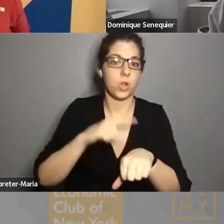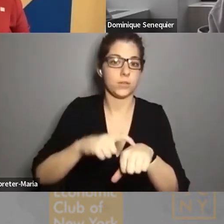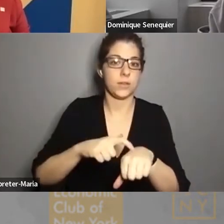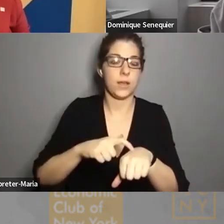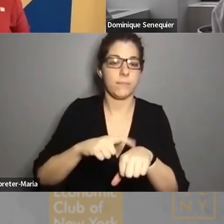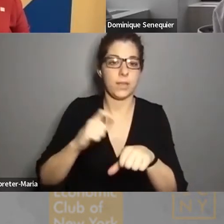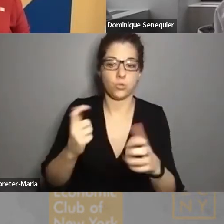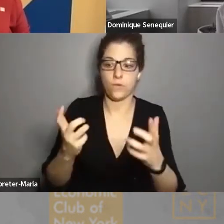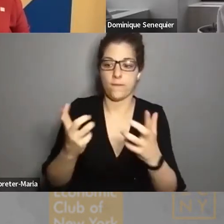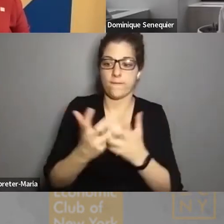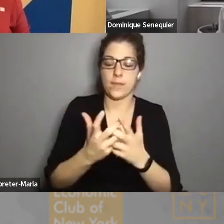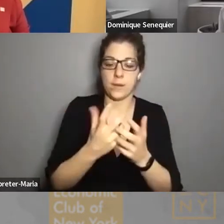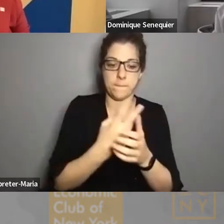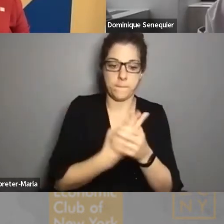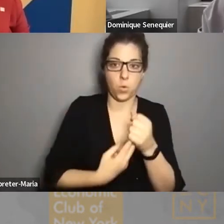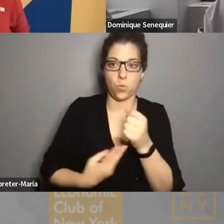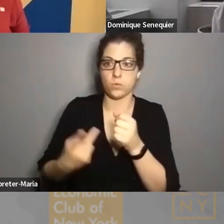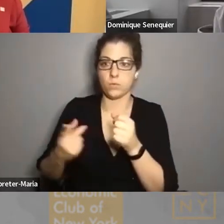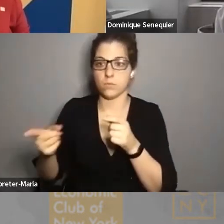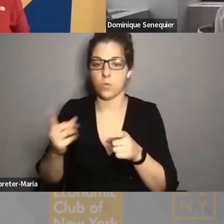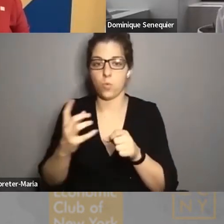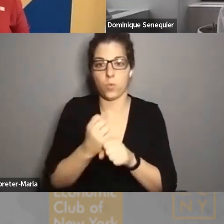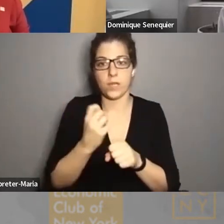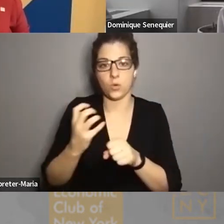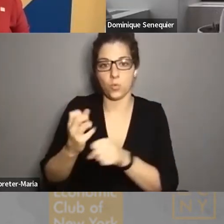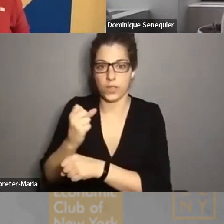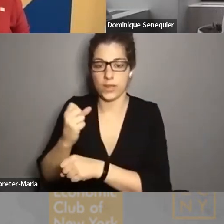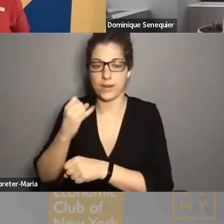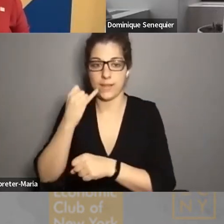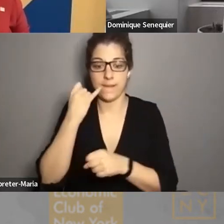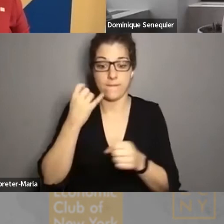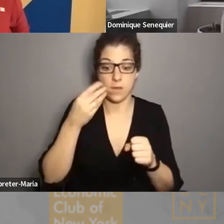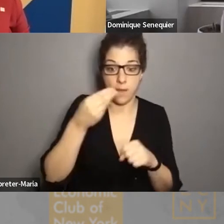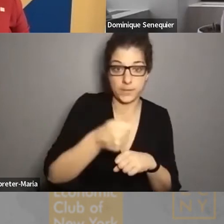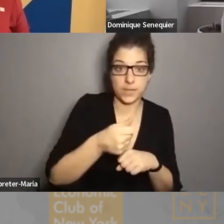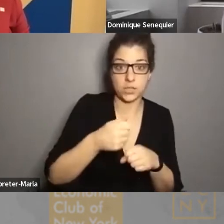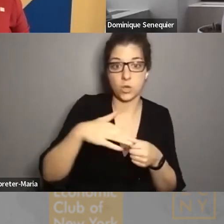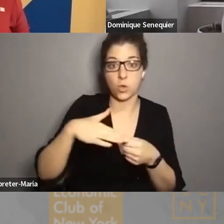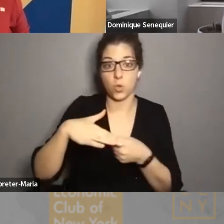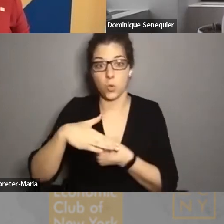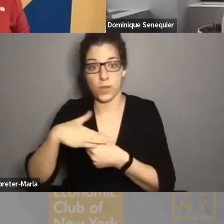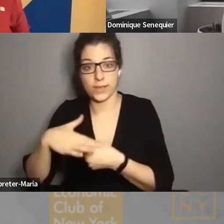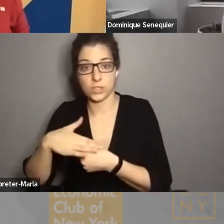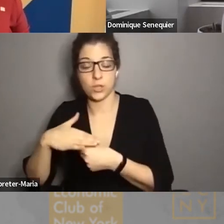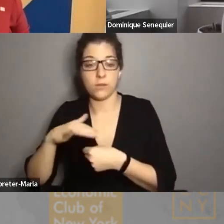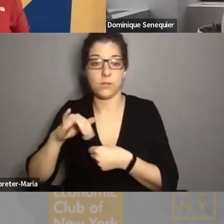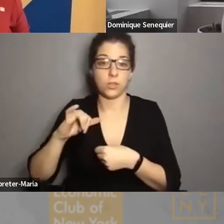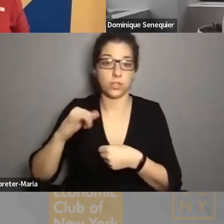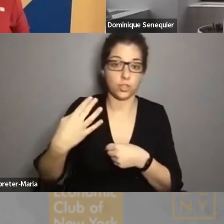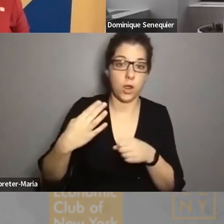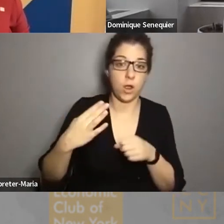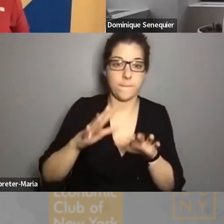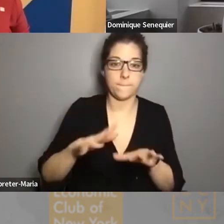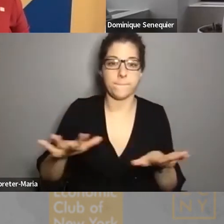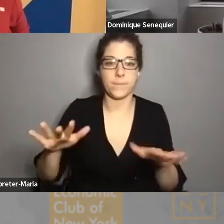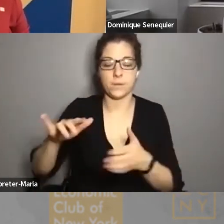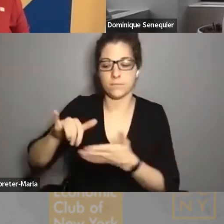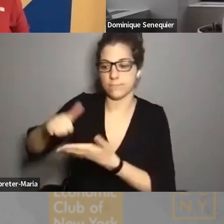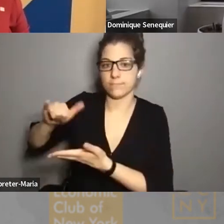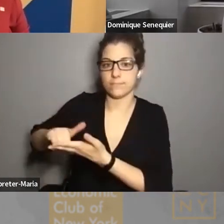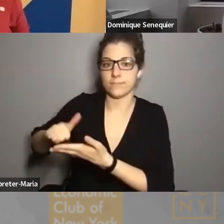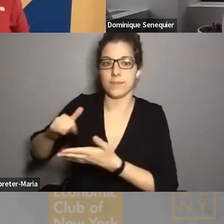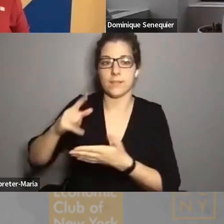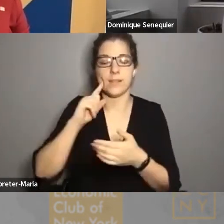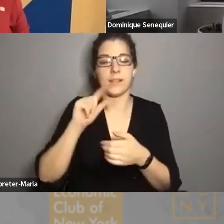fit both parties. It has to be a win-win, whether it be compensation, location, the job itself. And I think that's the other thing that